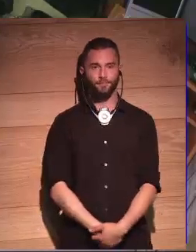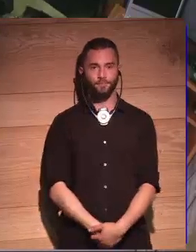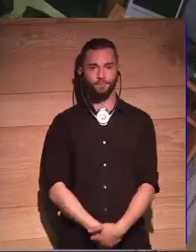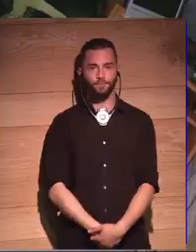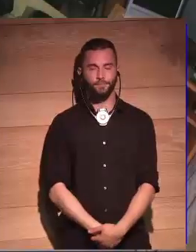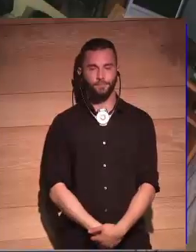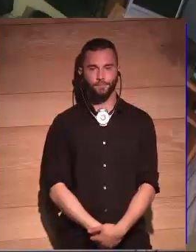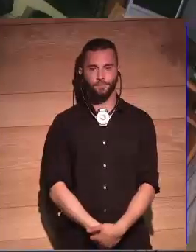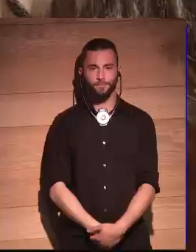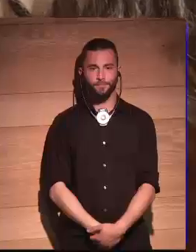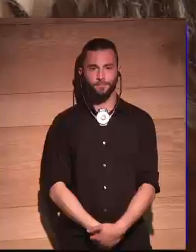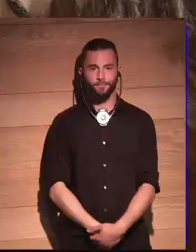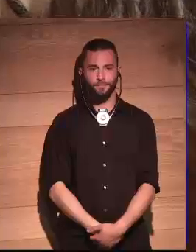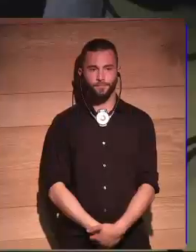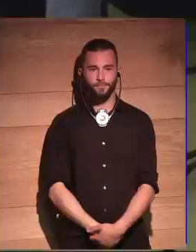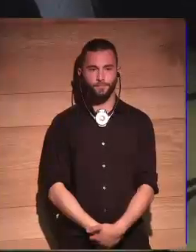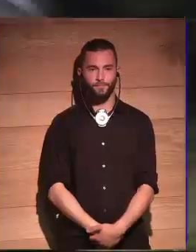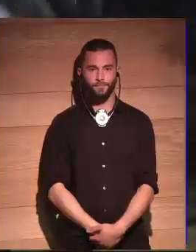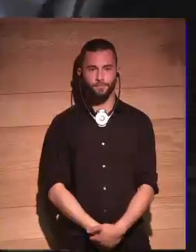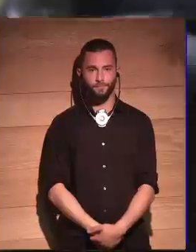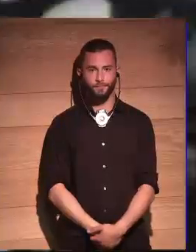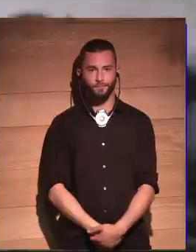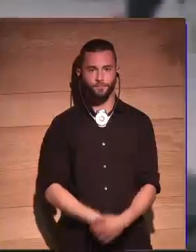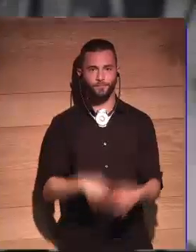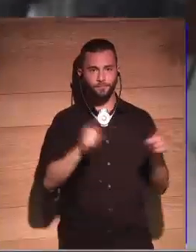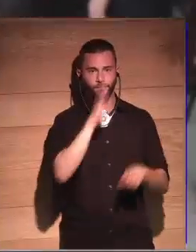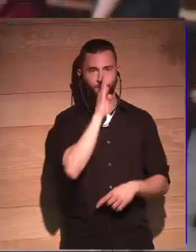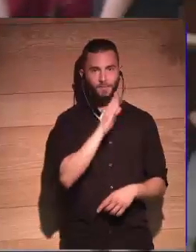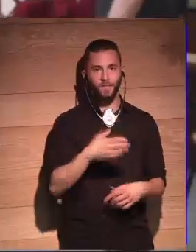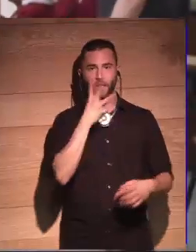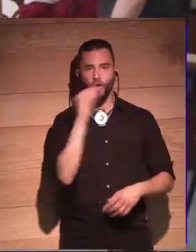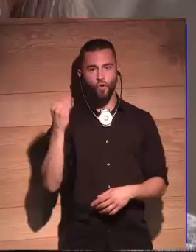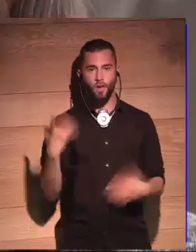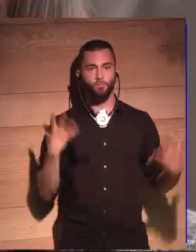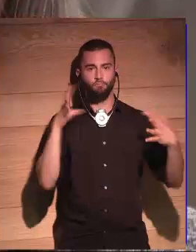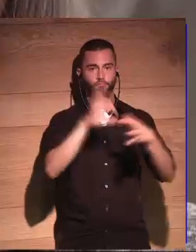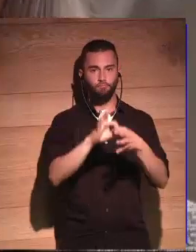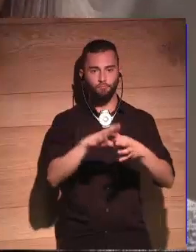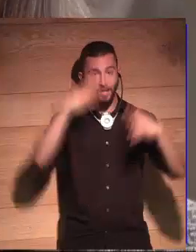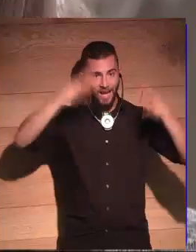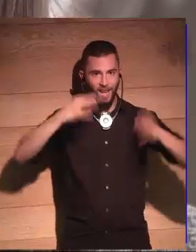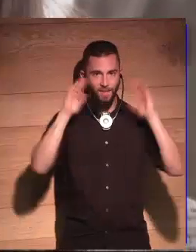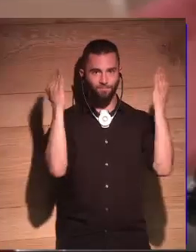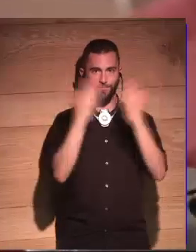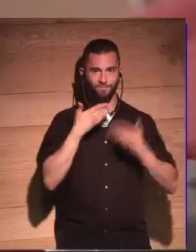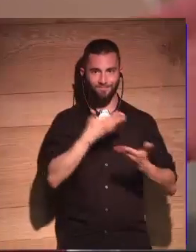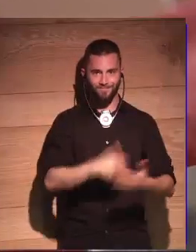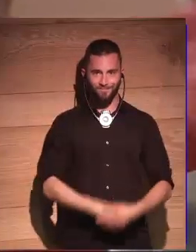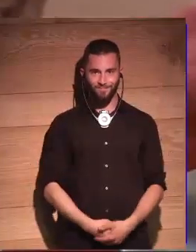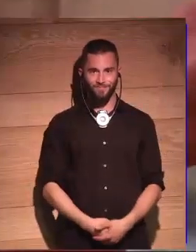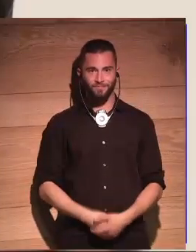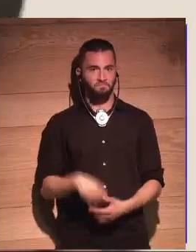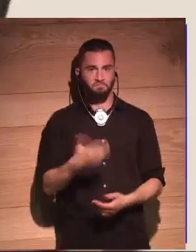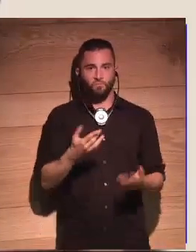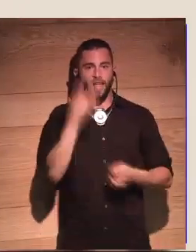about music, considering the importance of music in life. This connects music and the youth through a